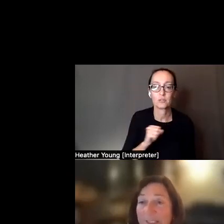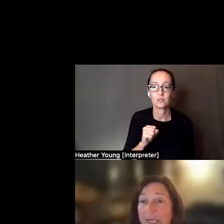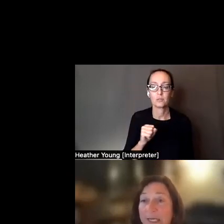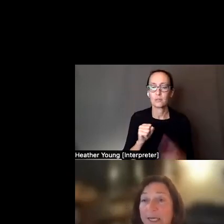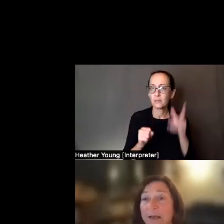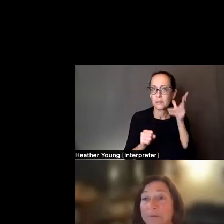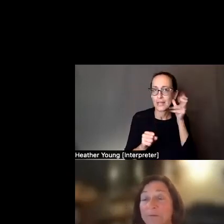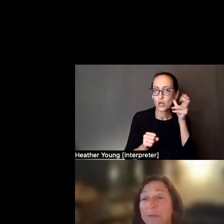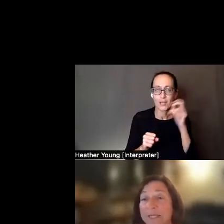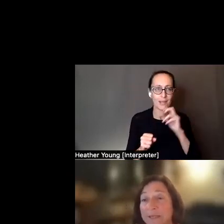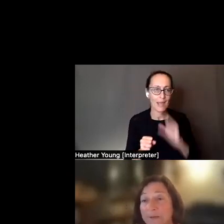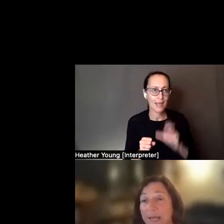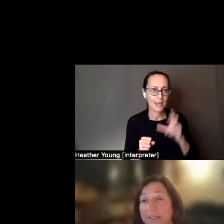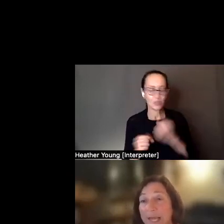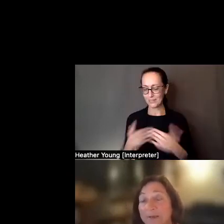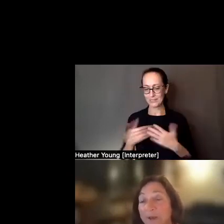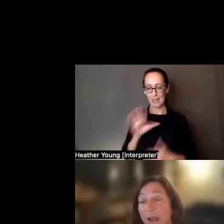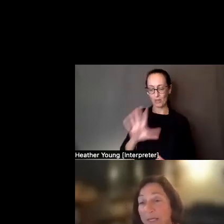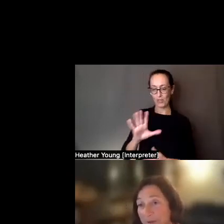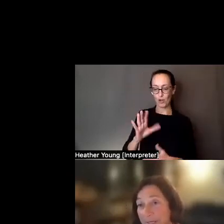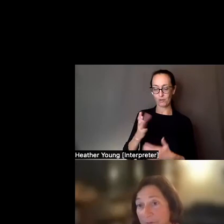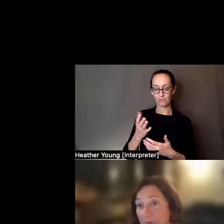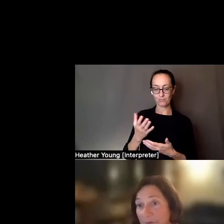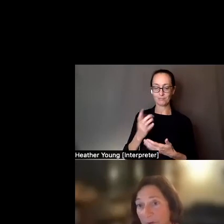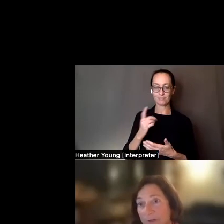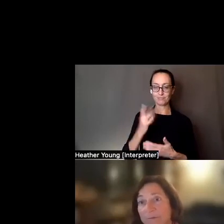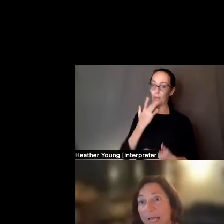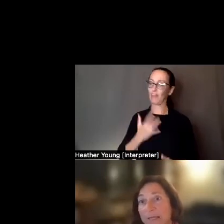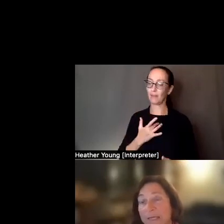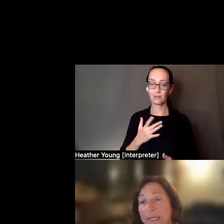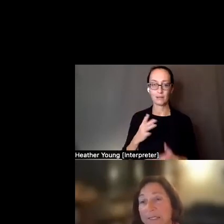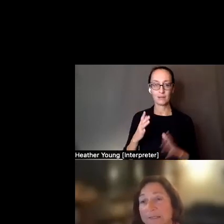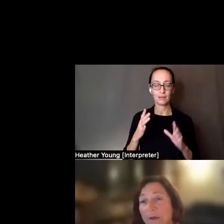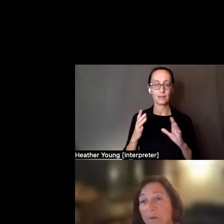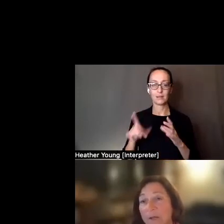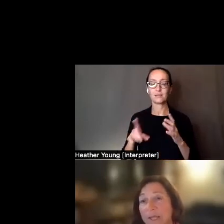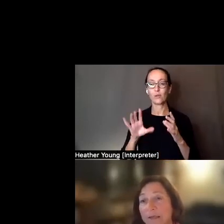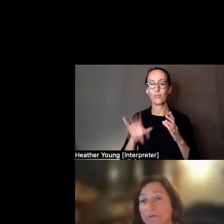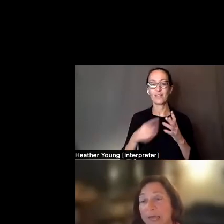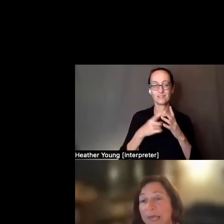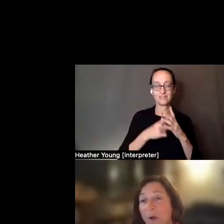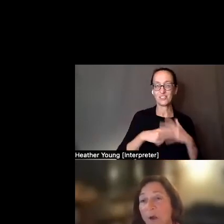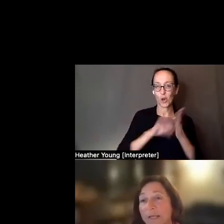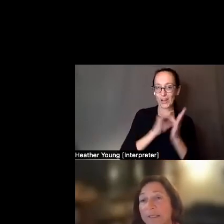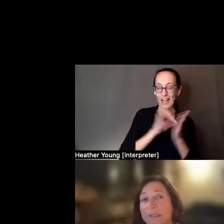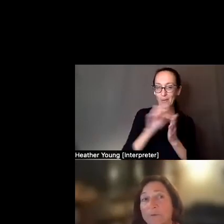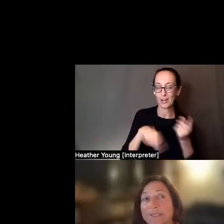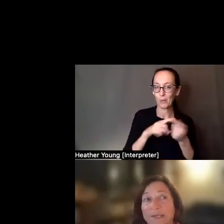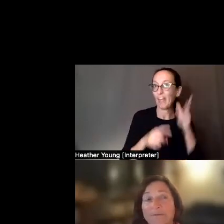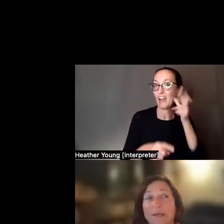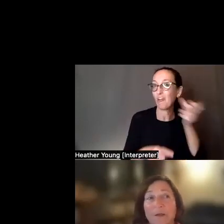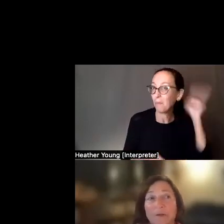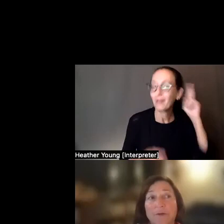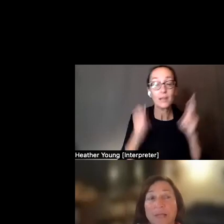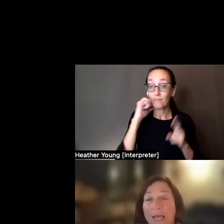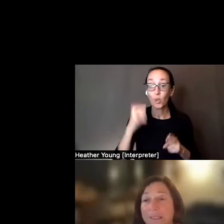age, begins on that day that they're activated with the cochlear implant. So if they aren't receiving